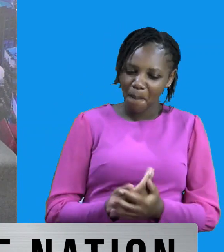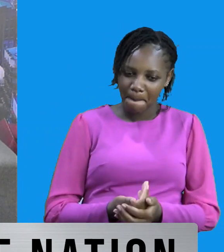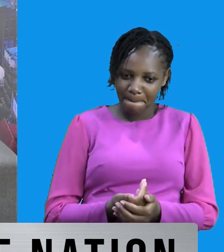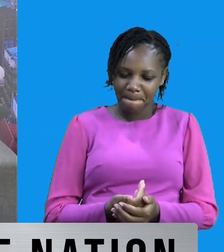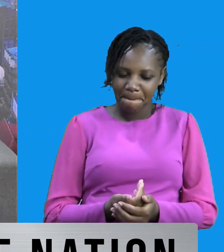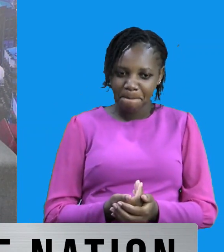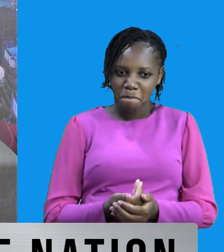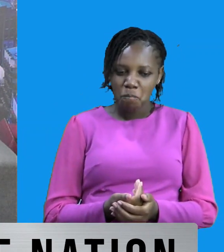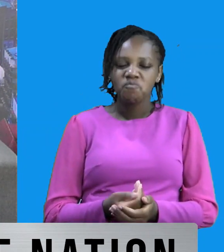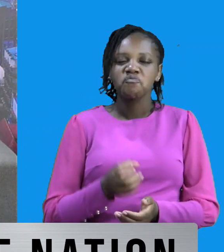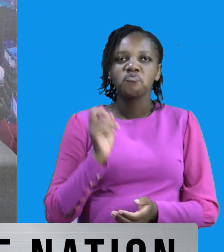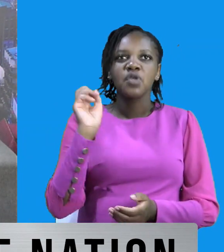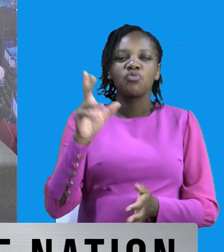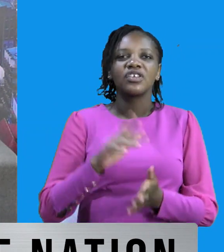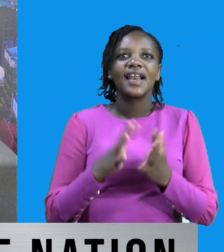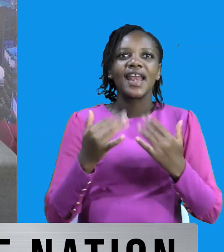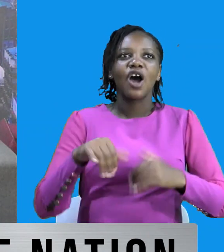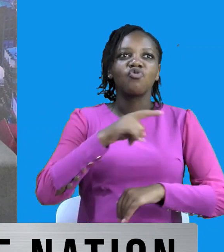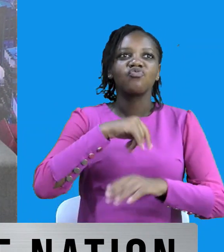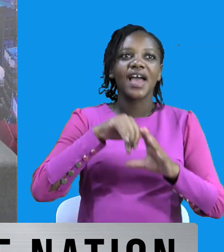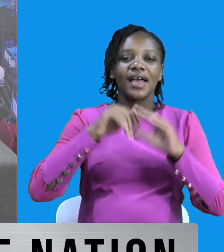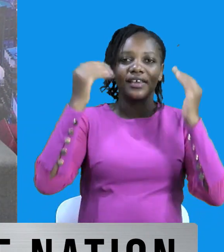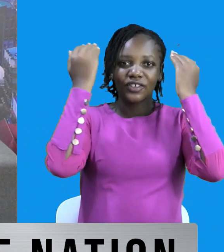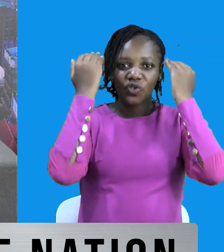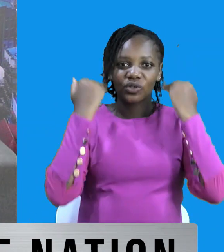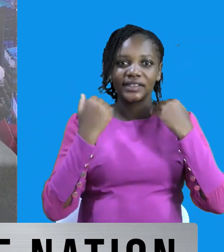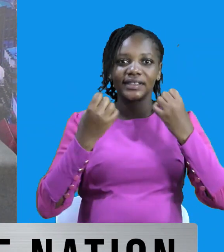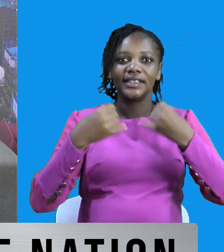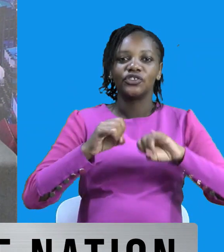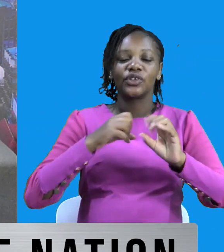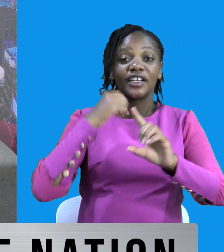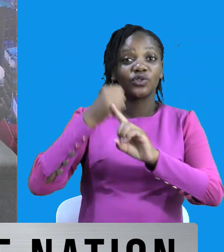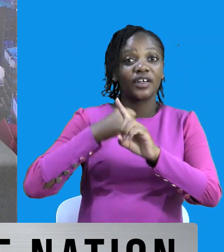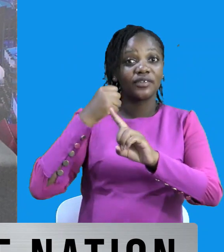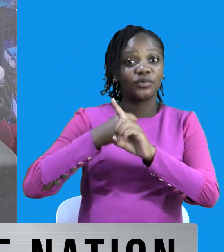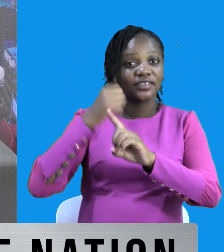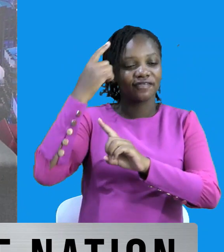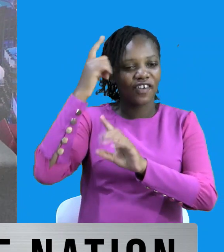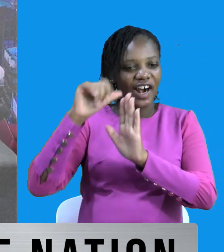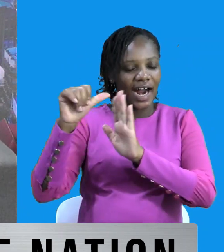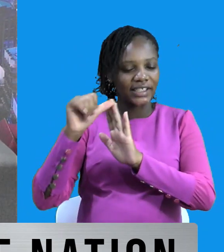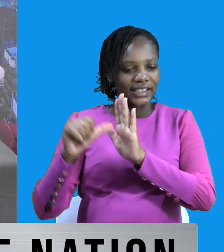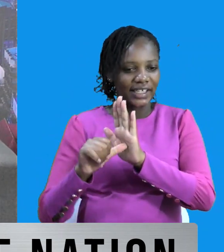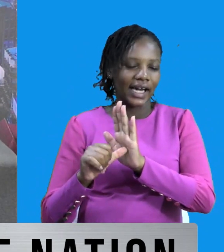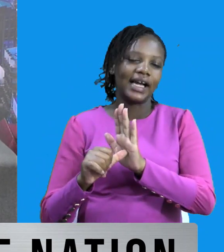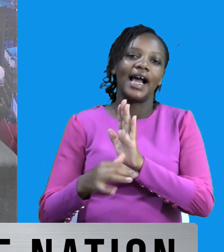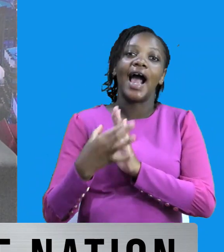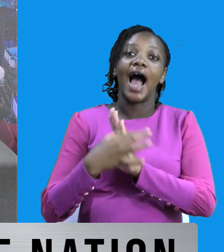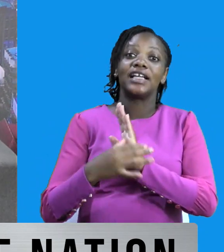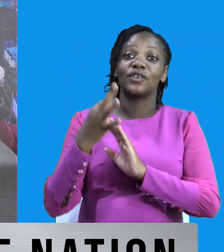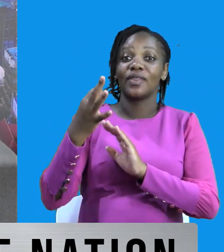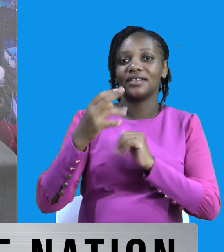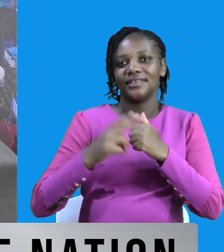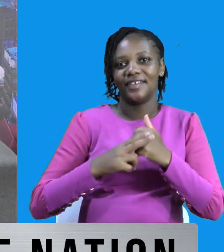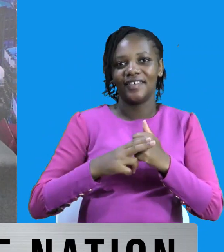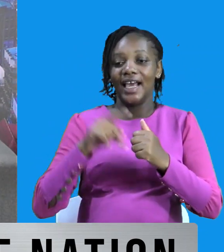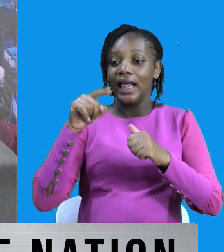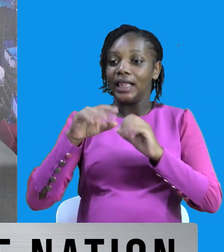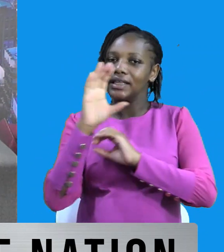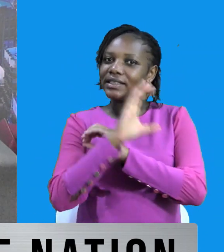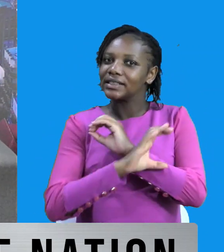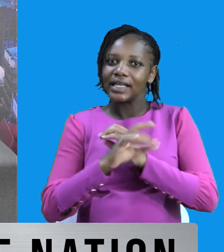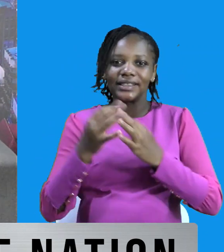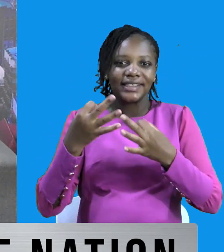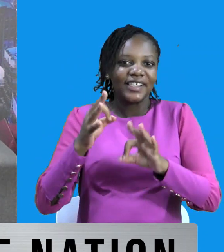court trying to push the agenda court, you of guys. Article 37. In this country, if you don't get to court, you are not pushing things. So